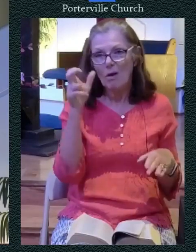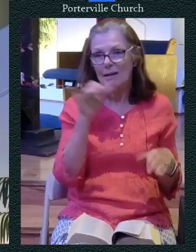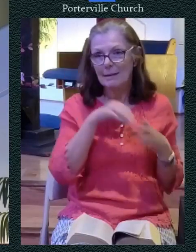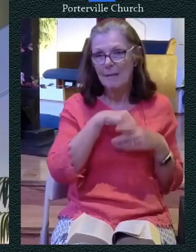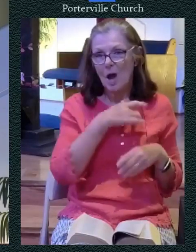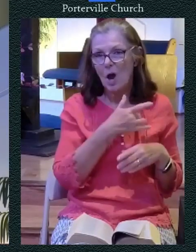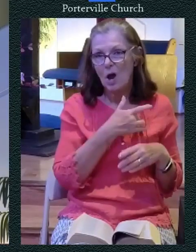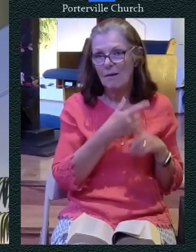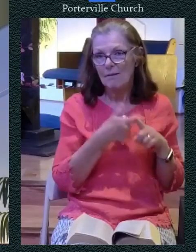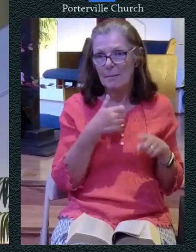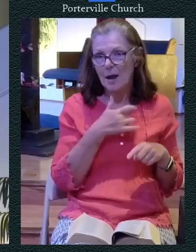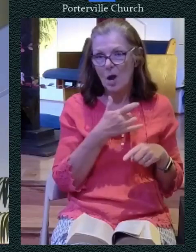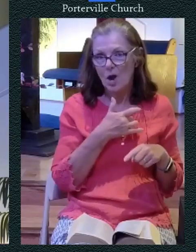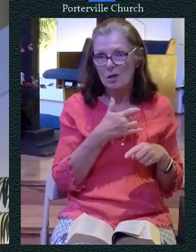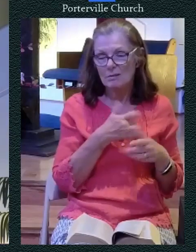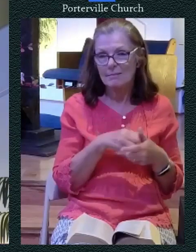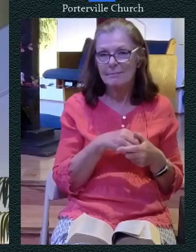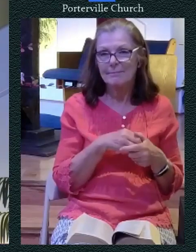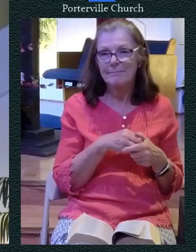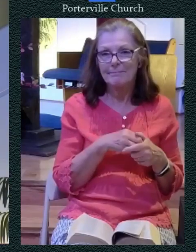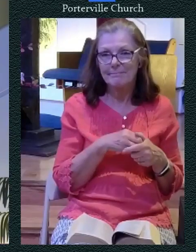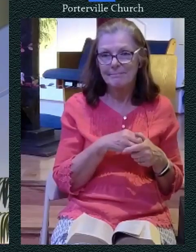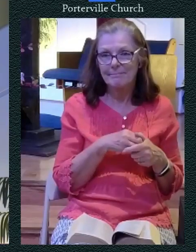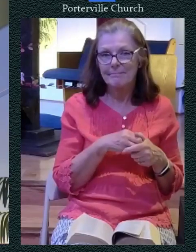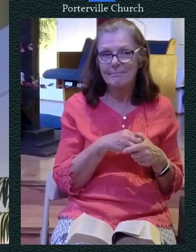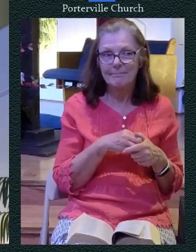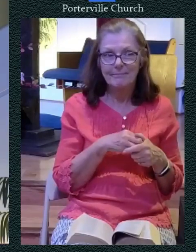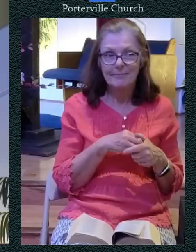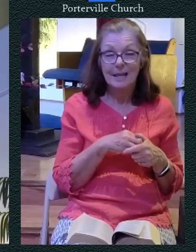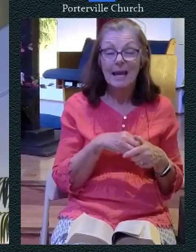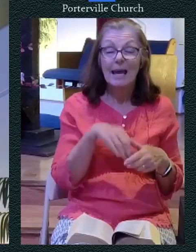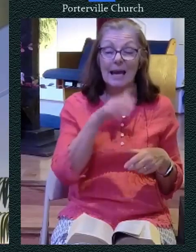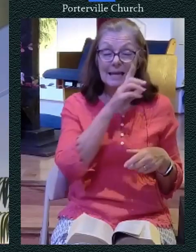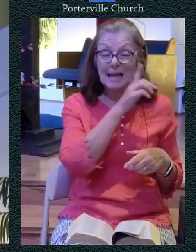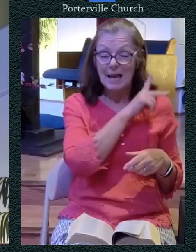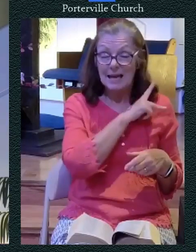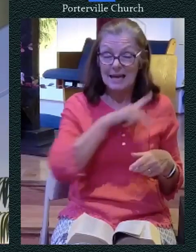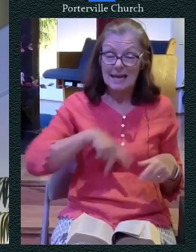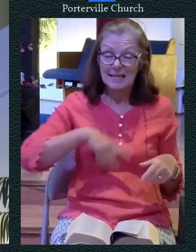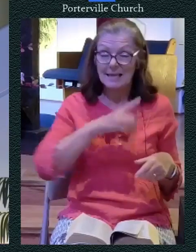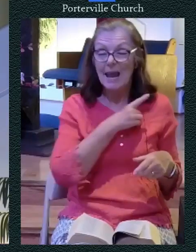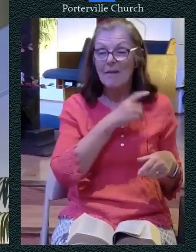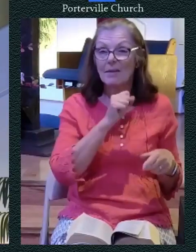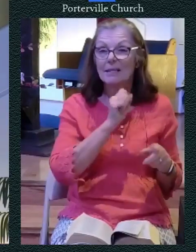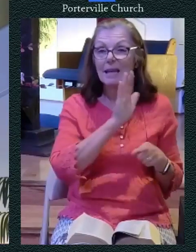You see, let's put this in the context of David's life.